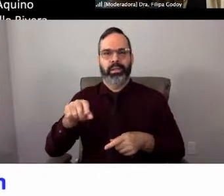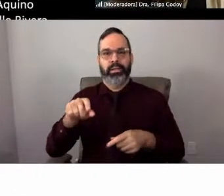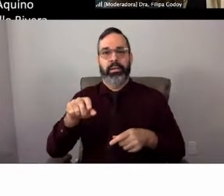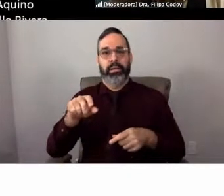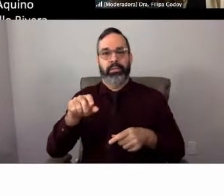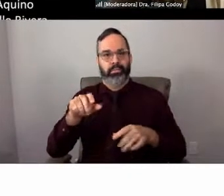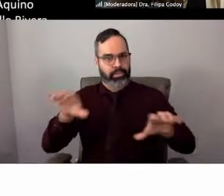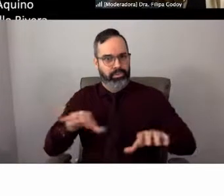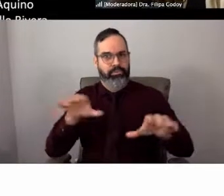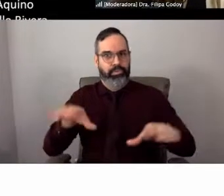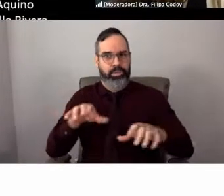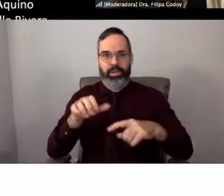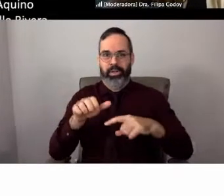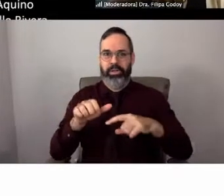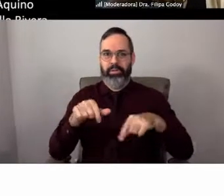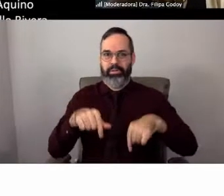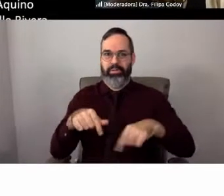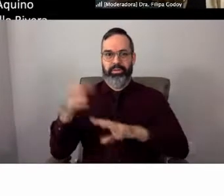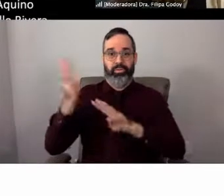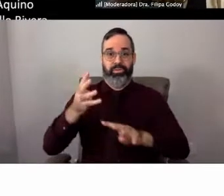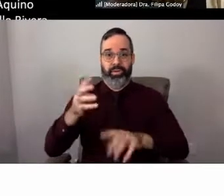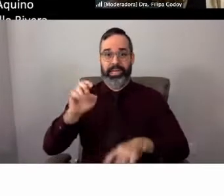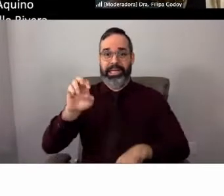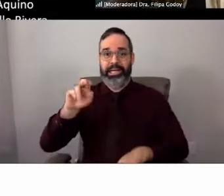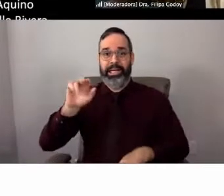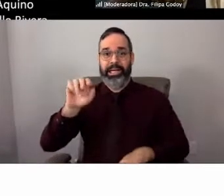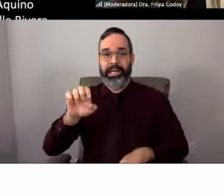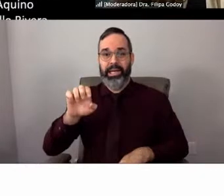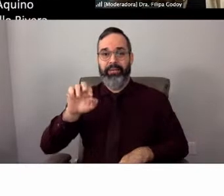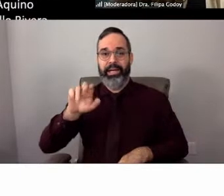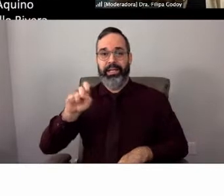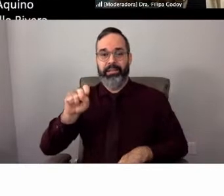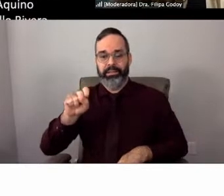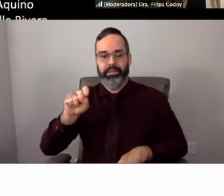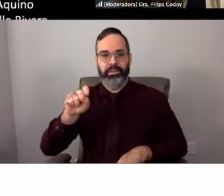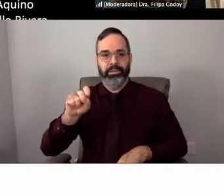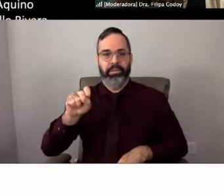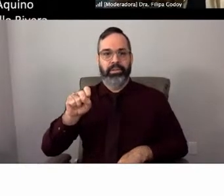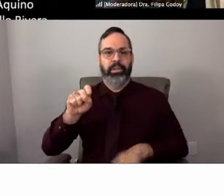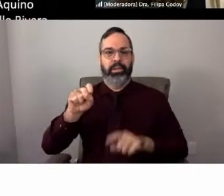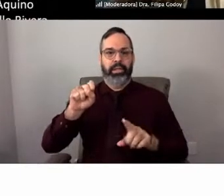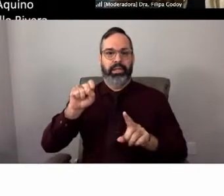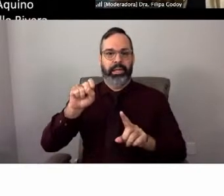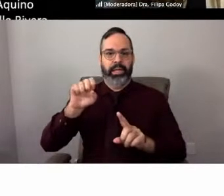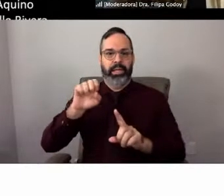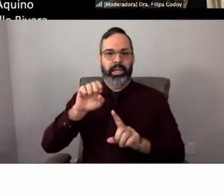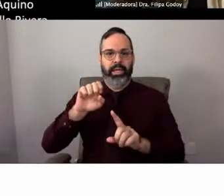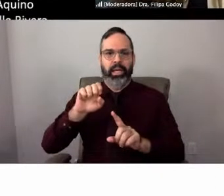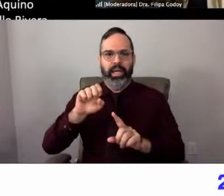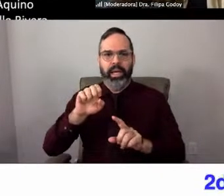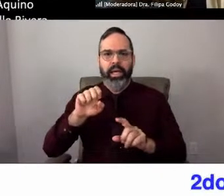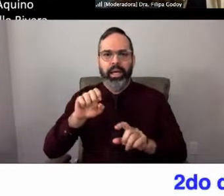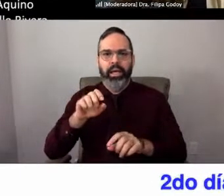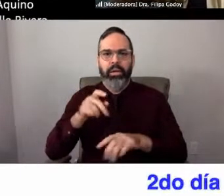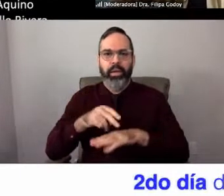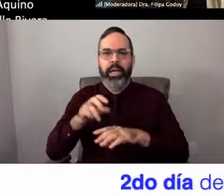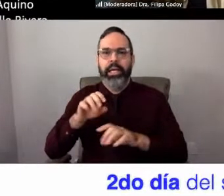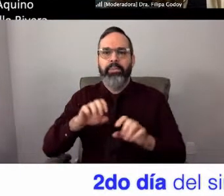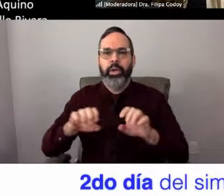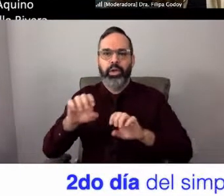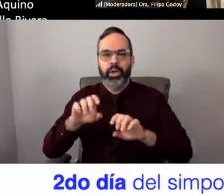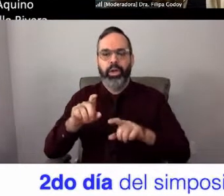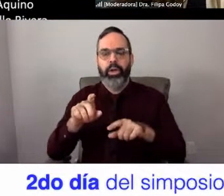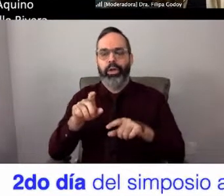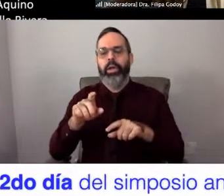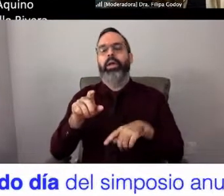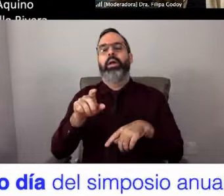the streaming, and Henrik Rivera from EcoExploratorio, who is hosting the Zoom, and Seiba Interpreters